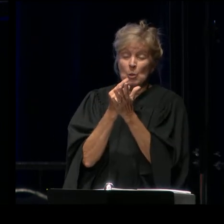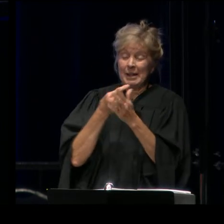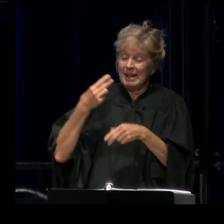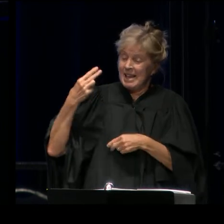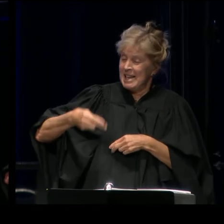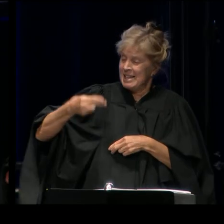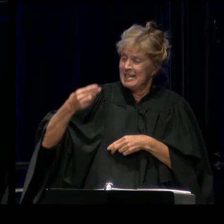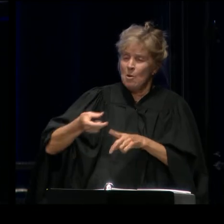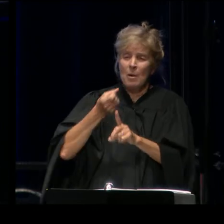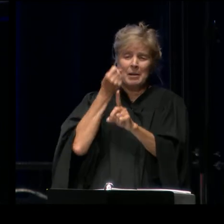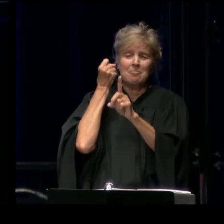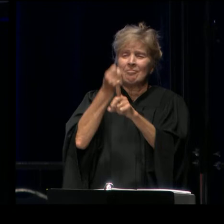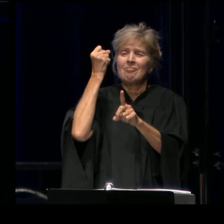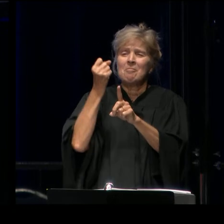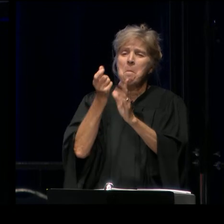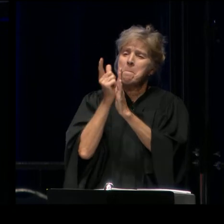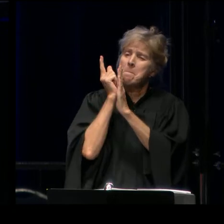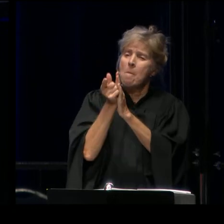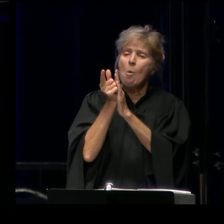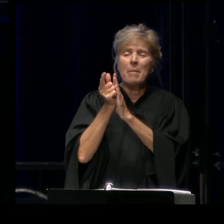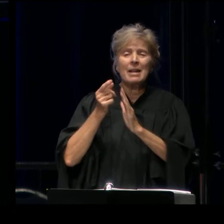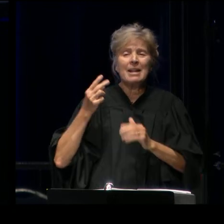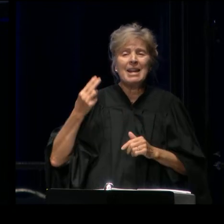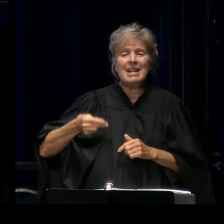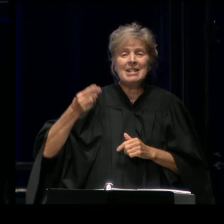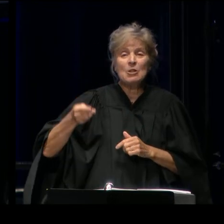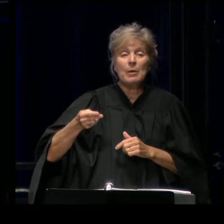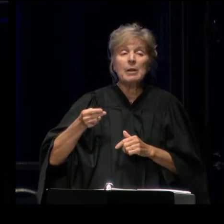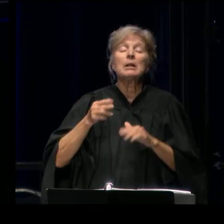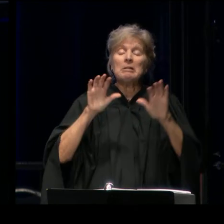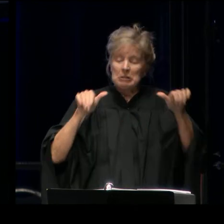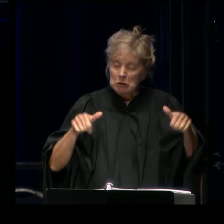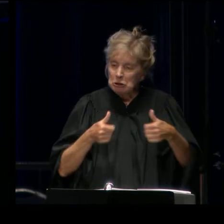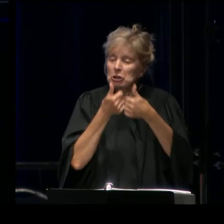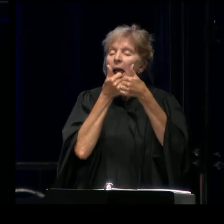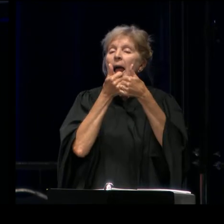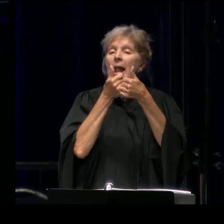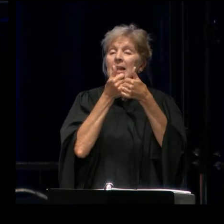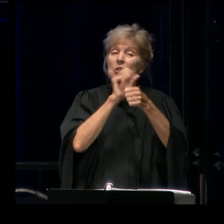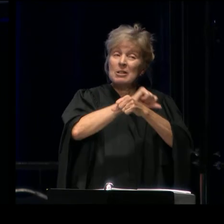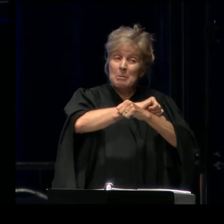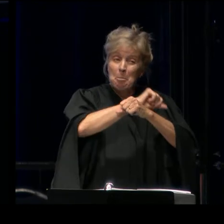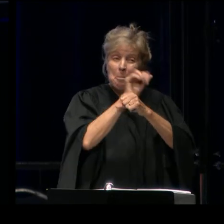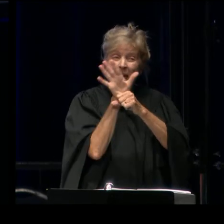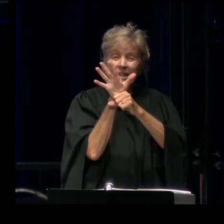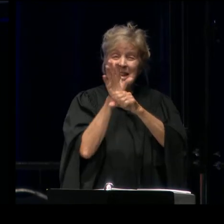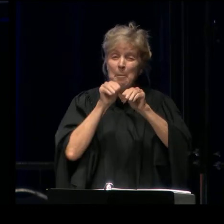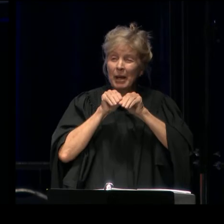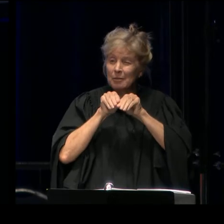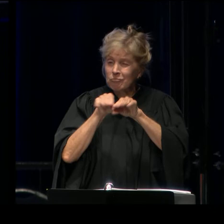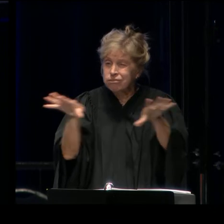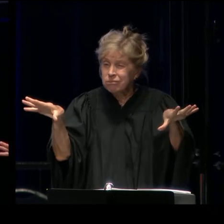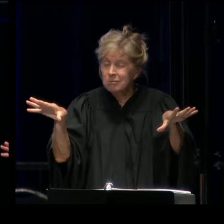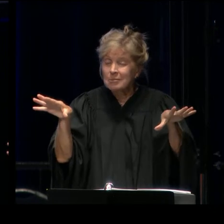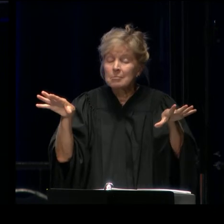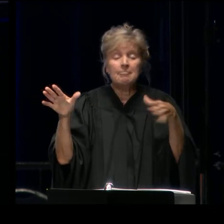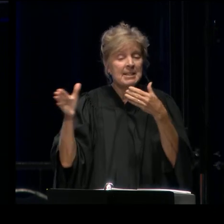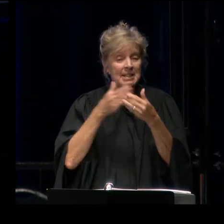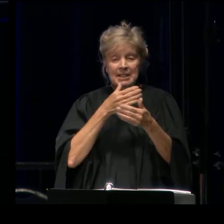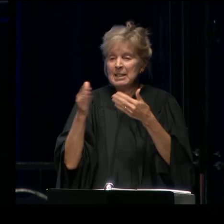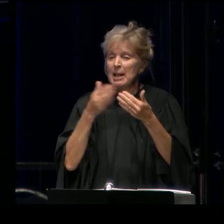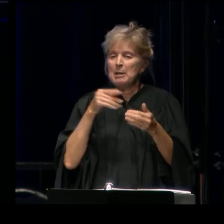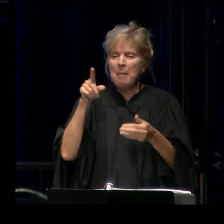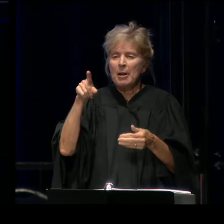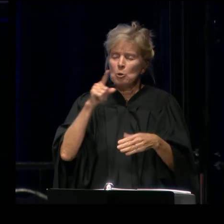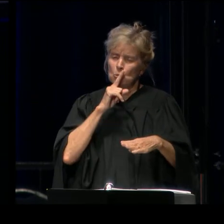milestone moment in history. Despite the challenges brought on by the pandemic, you remained committed to